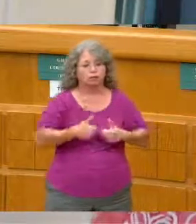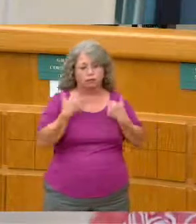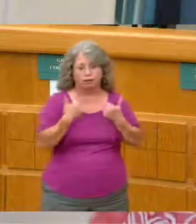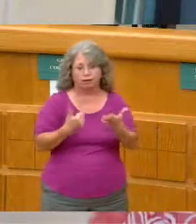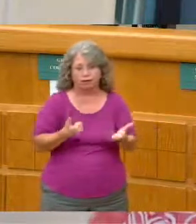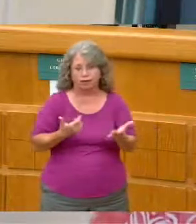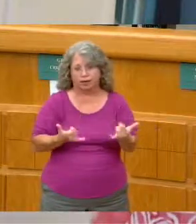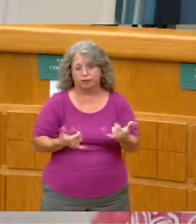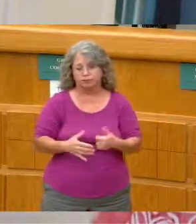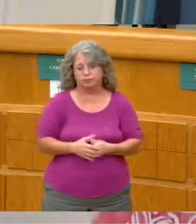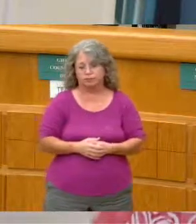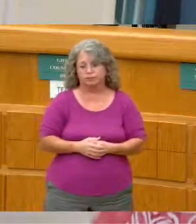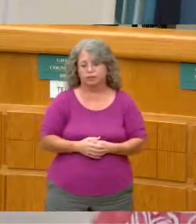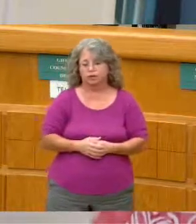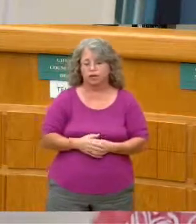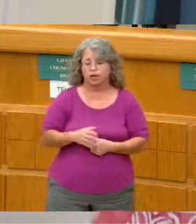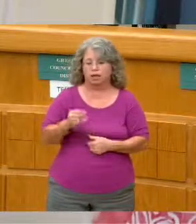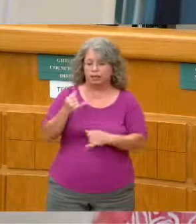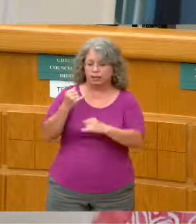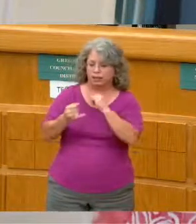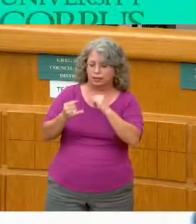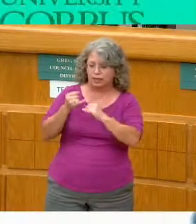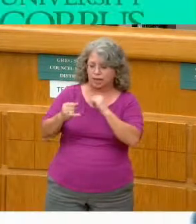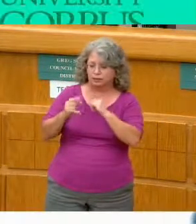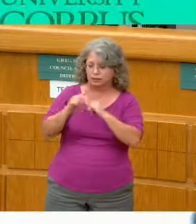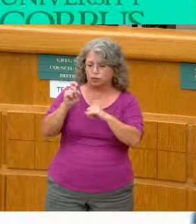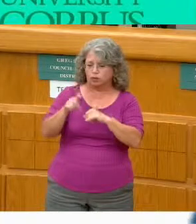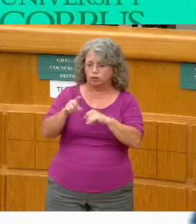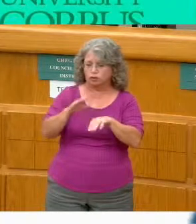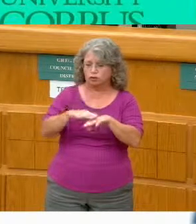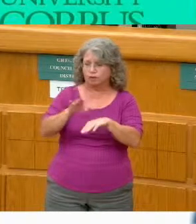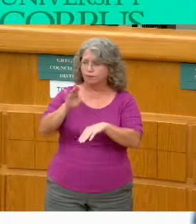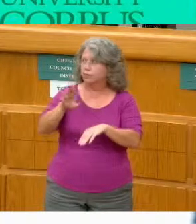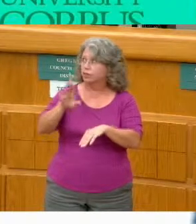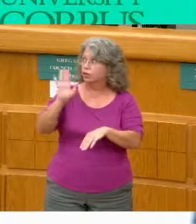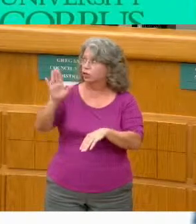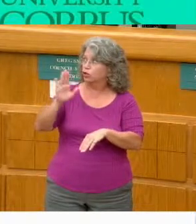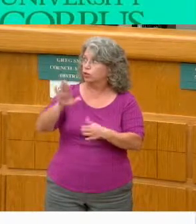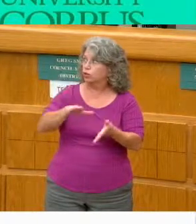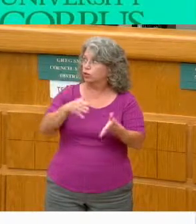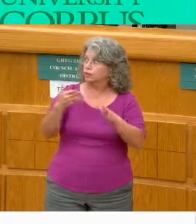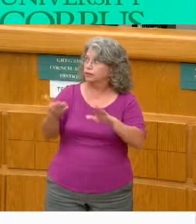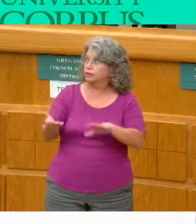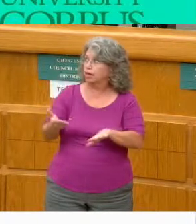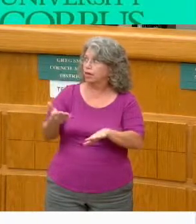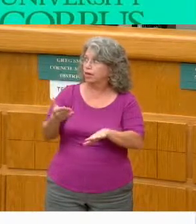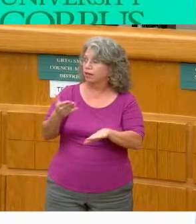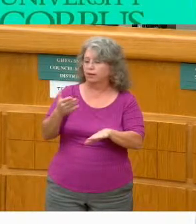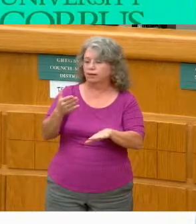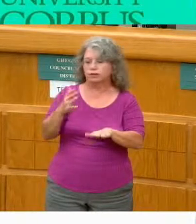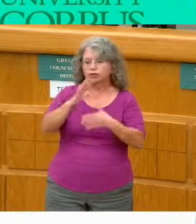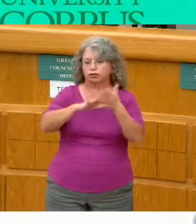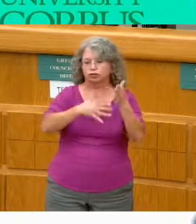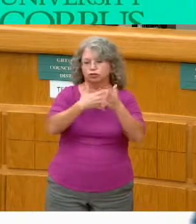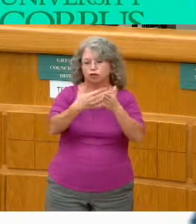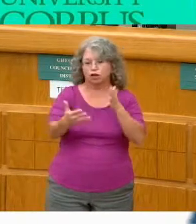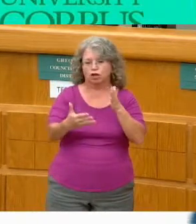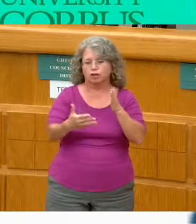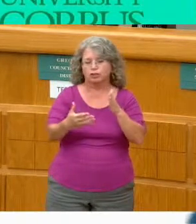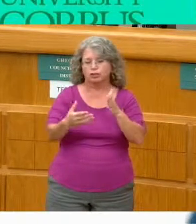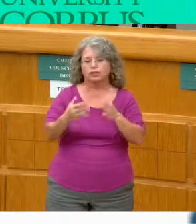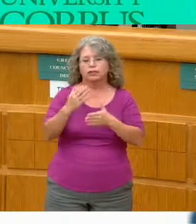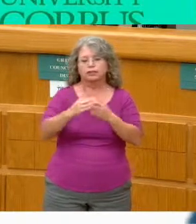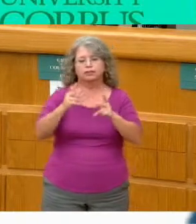Okay, thank you. And then lastly, your fatality graph, there was observations